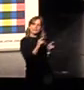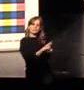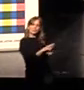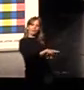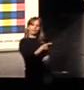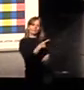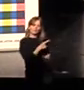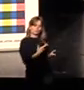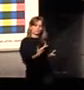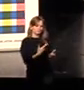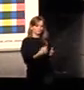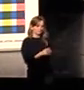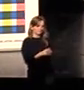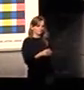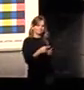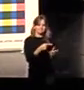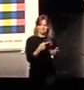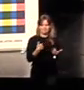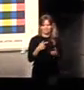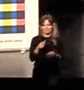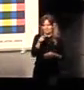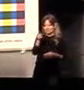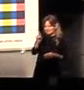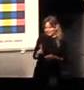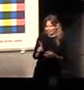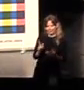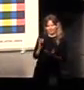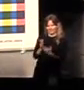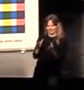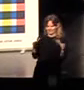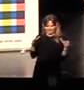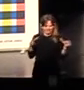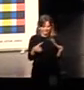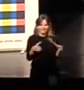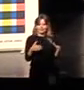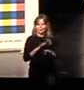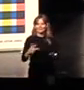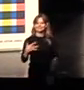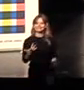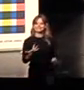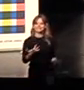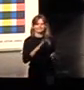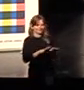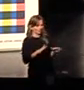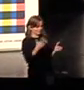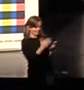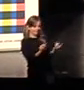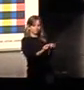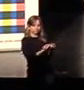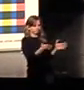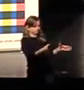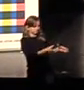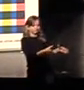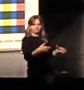the people do not exist as such eraan dat ik even de harde product op het